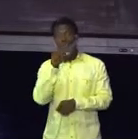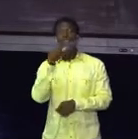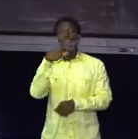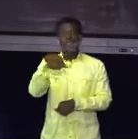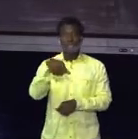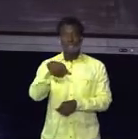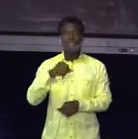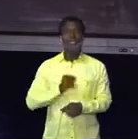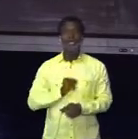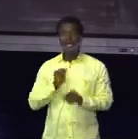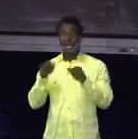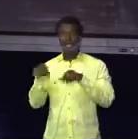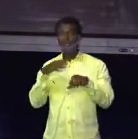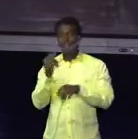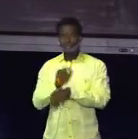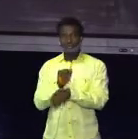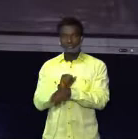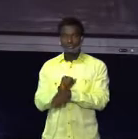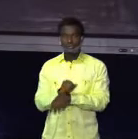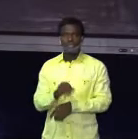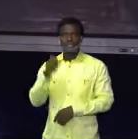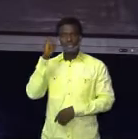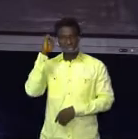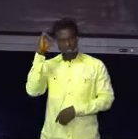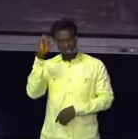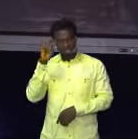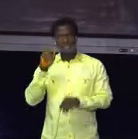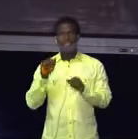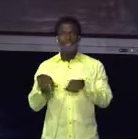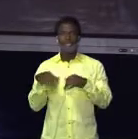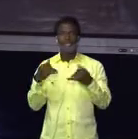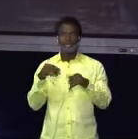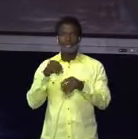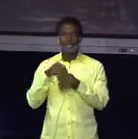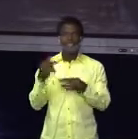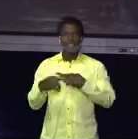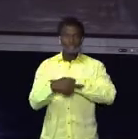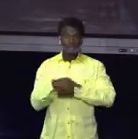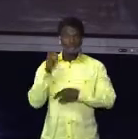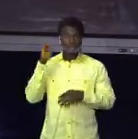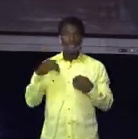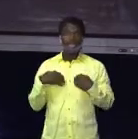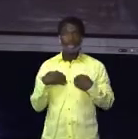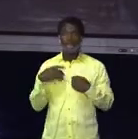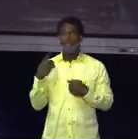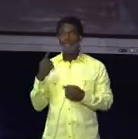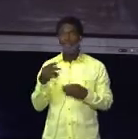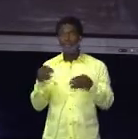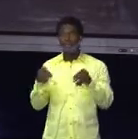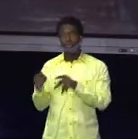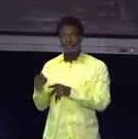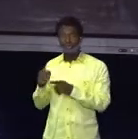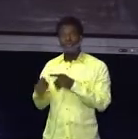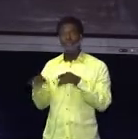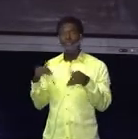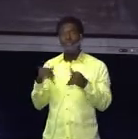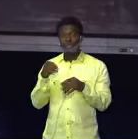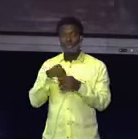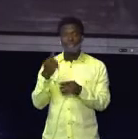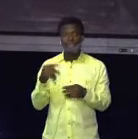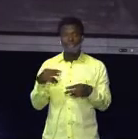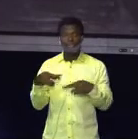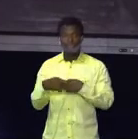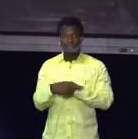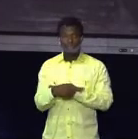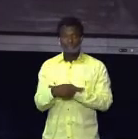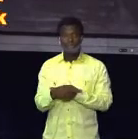work. He can play in the room. That is, he has the opportunity to play in the room. He's free to play in the room. He